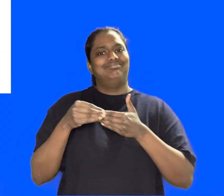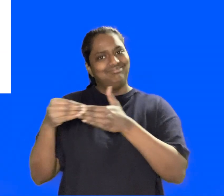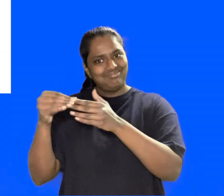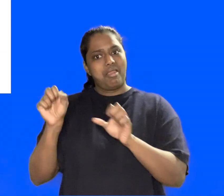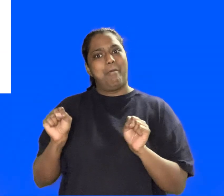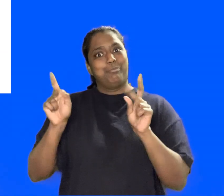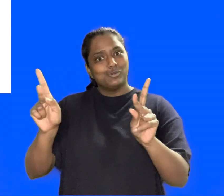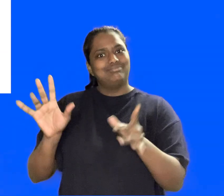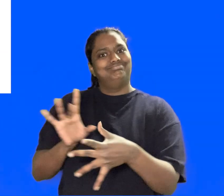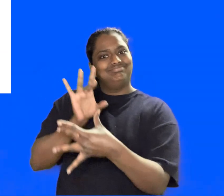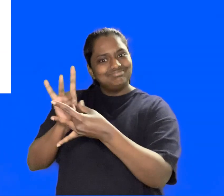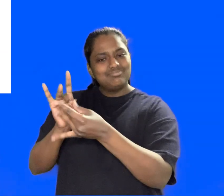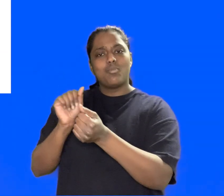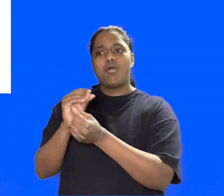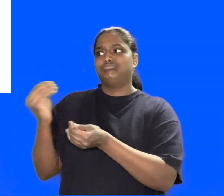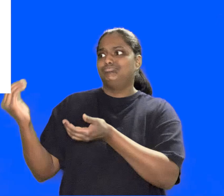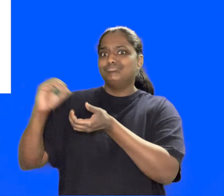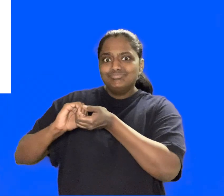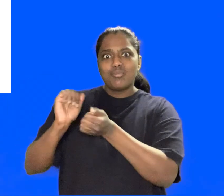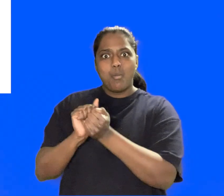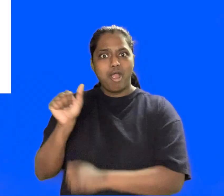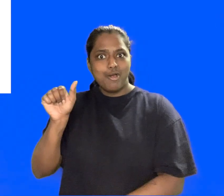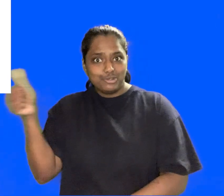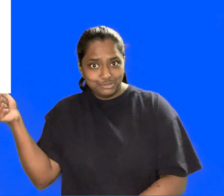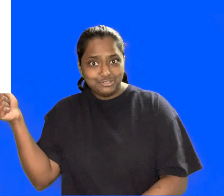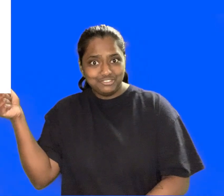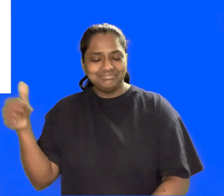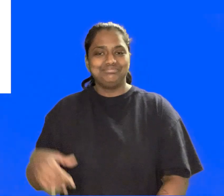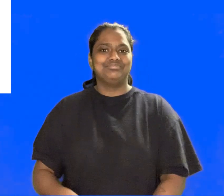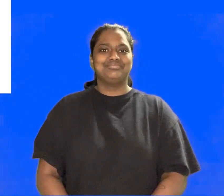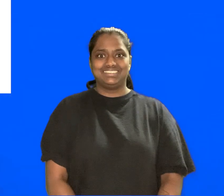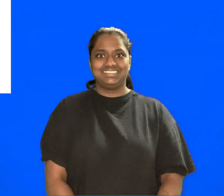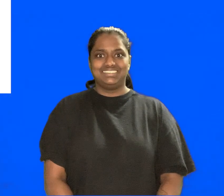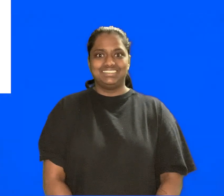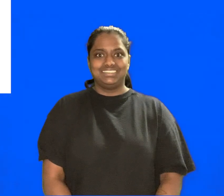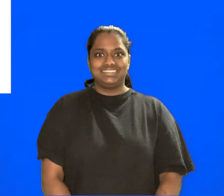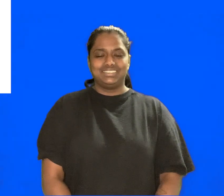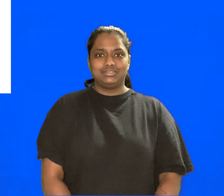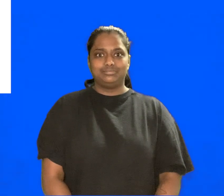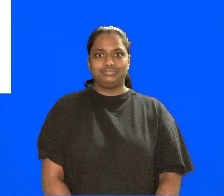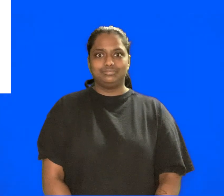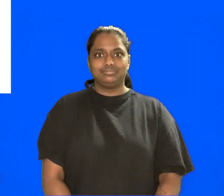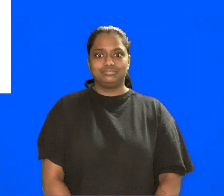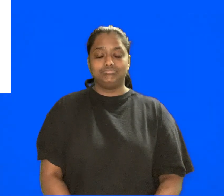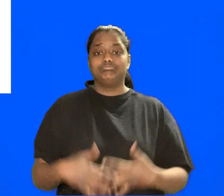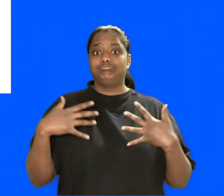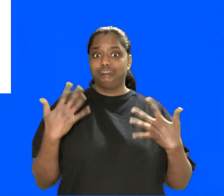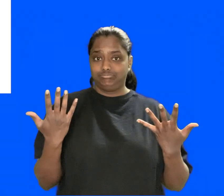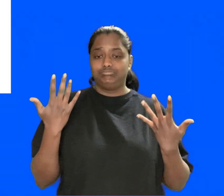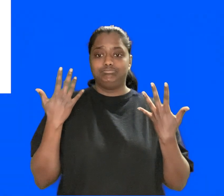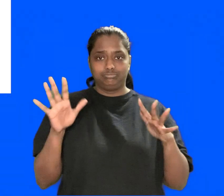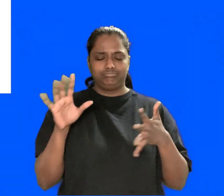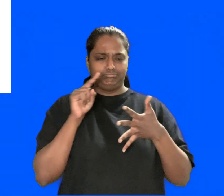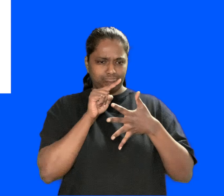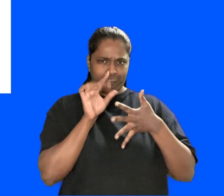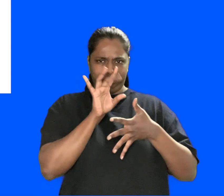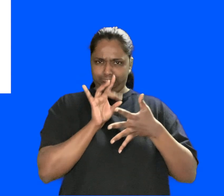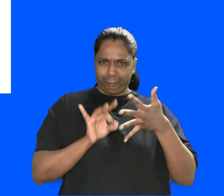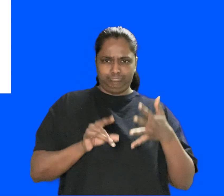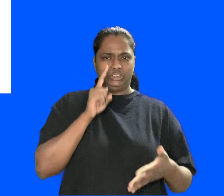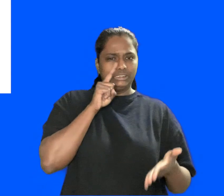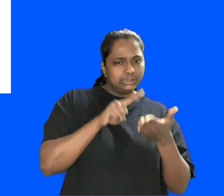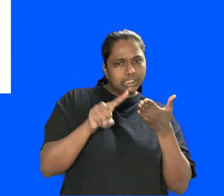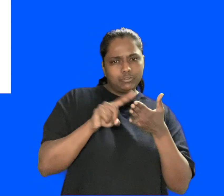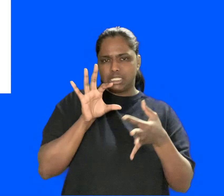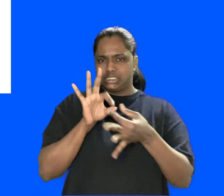So after selecting the investigate and connect phases of the experience map to focus on, we created a medium fidelity prototype